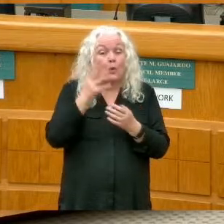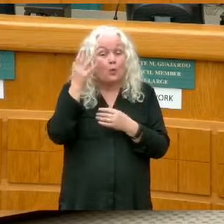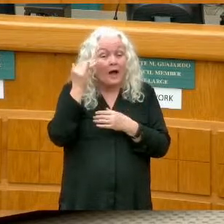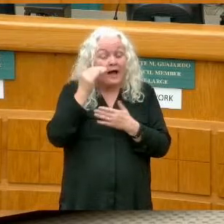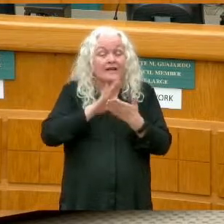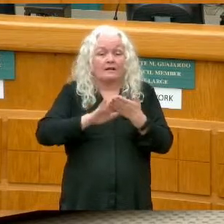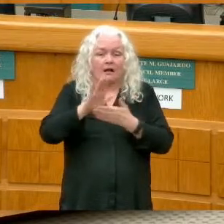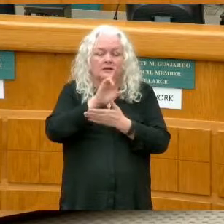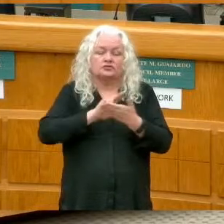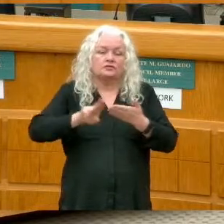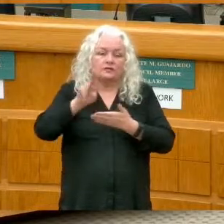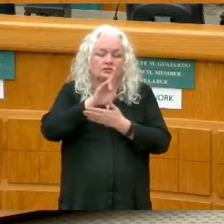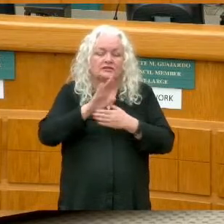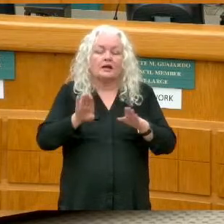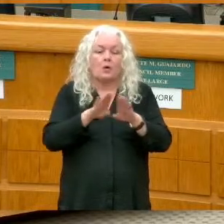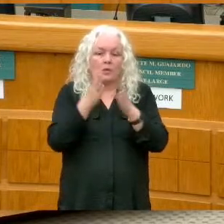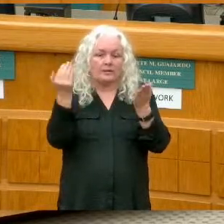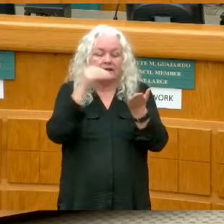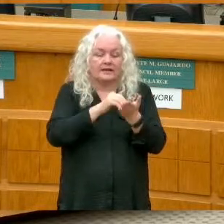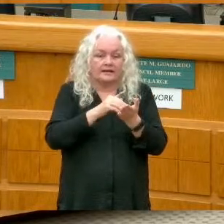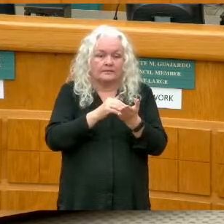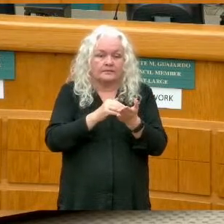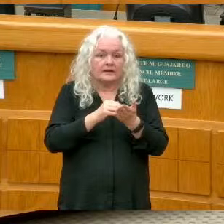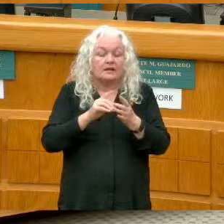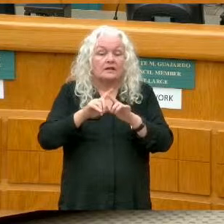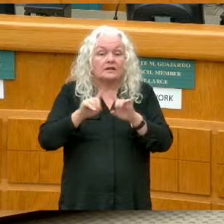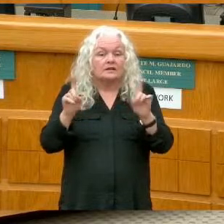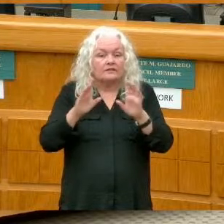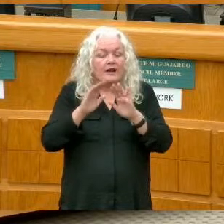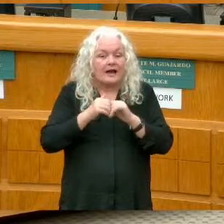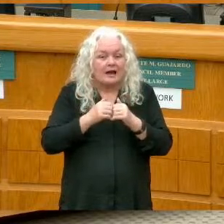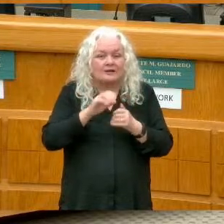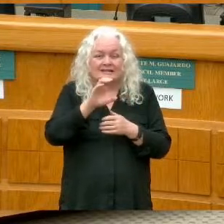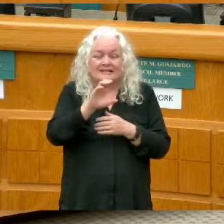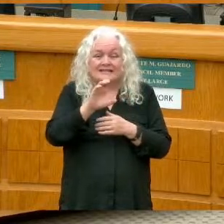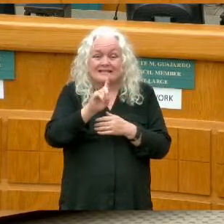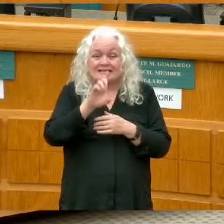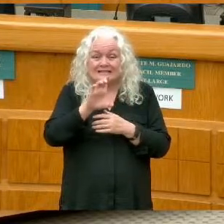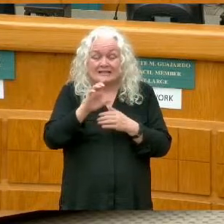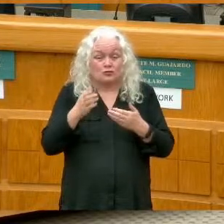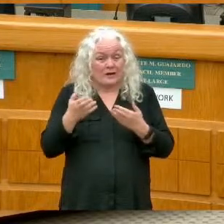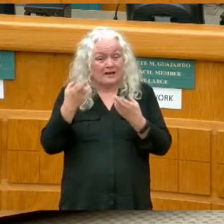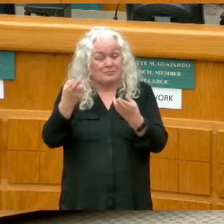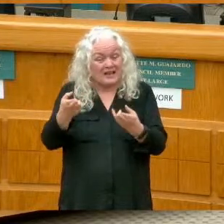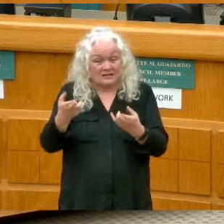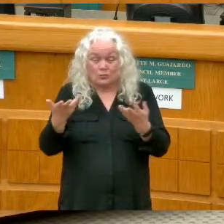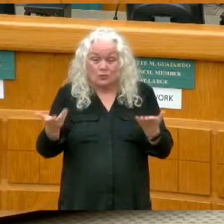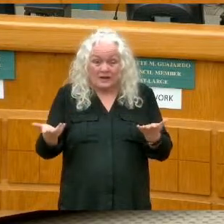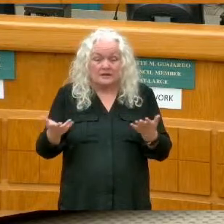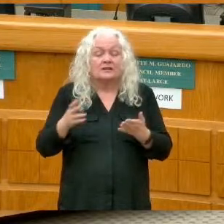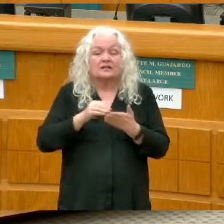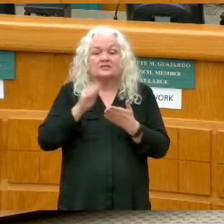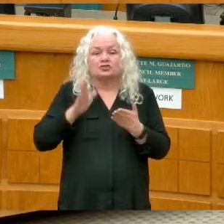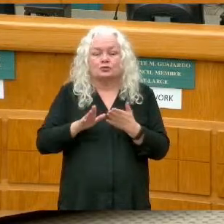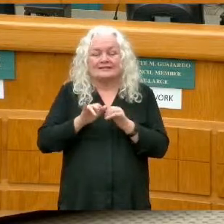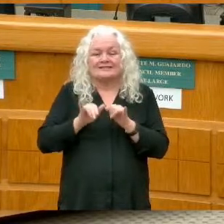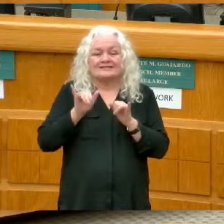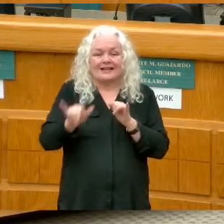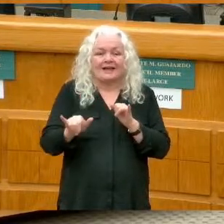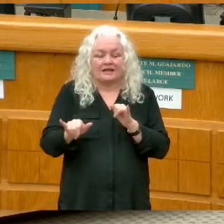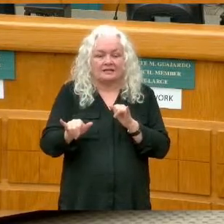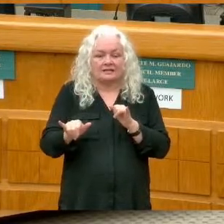colleges and universities reopen. The difference is that CDC is recommending this time that students